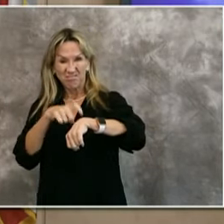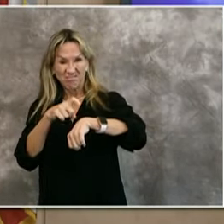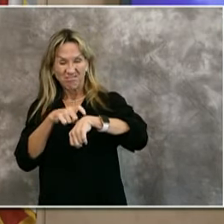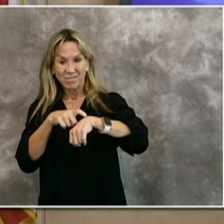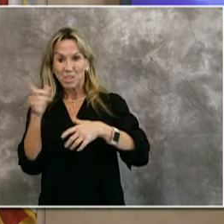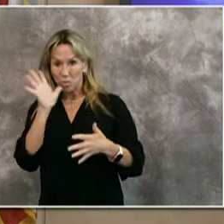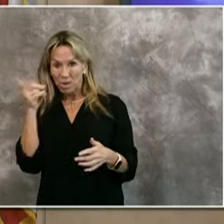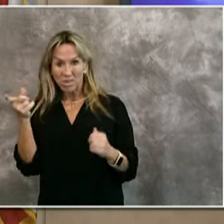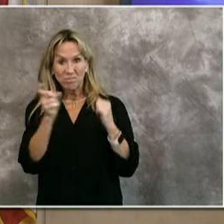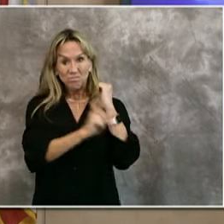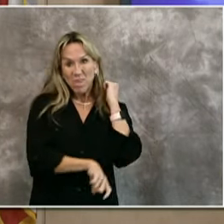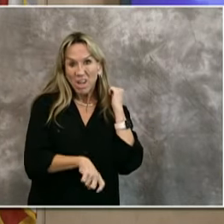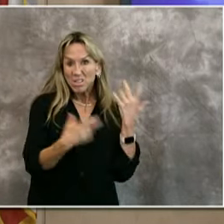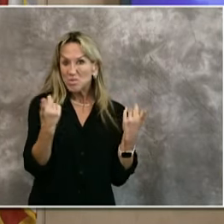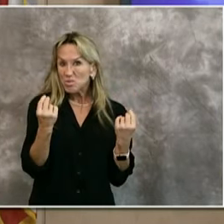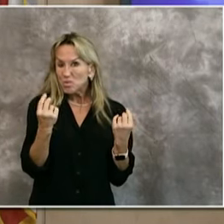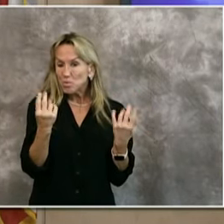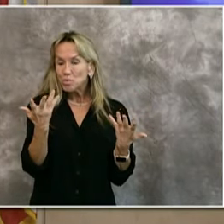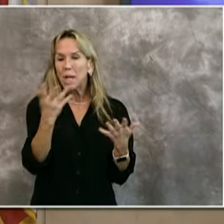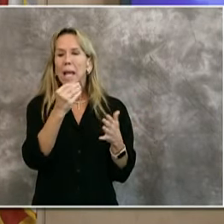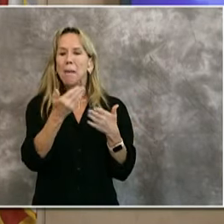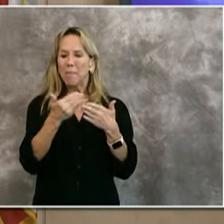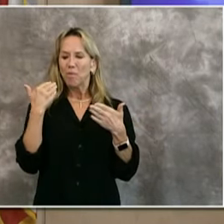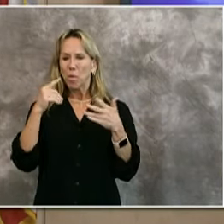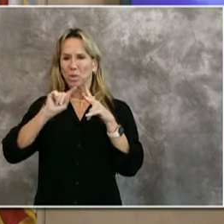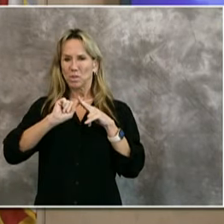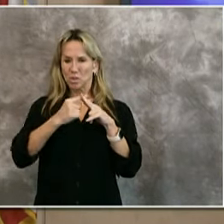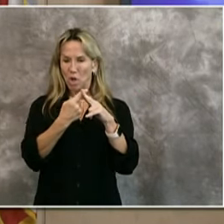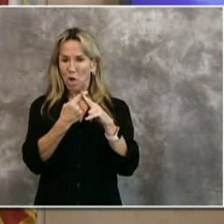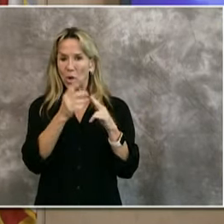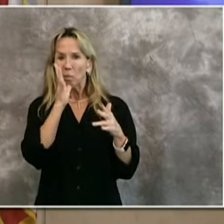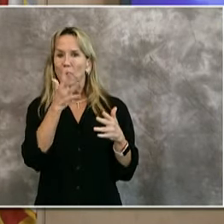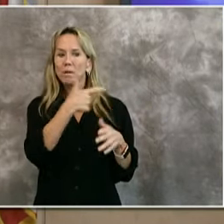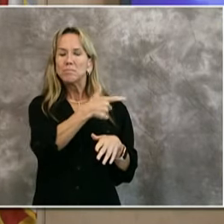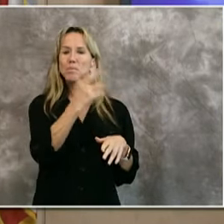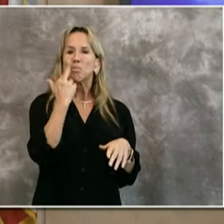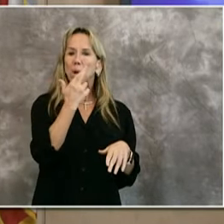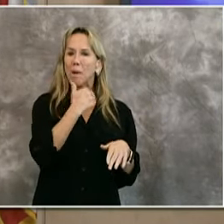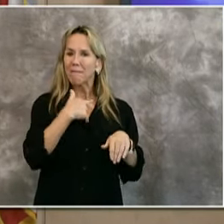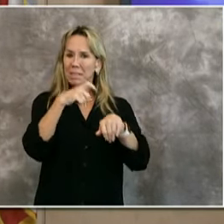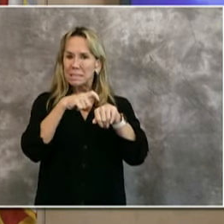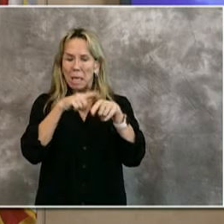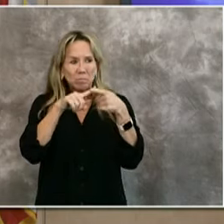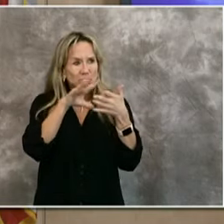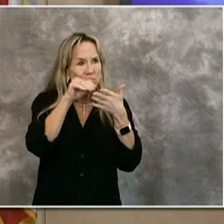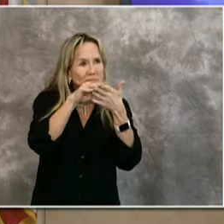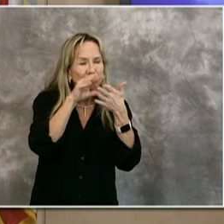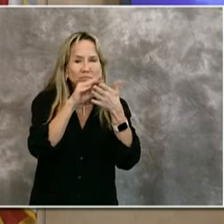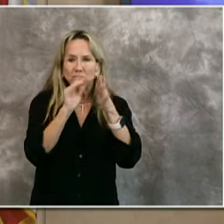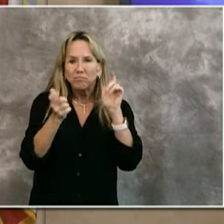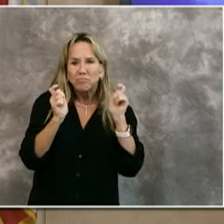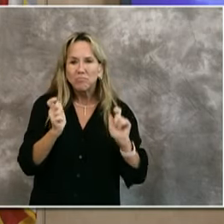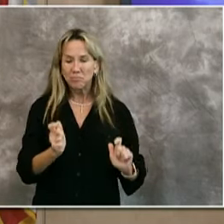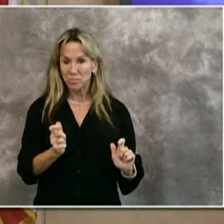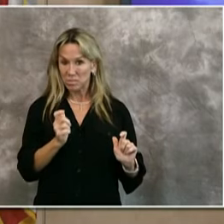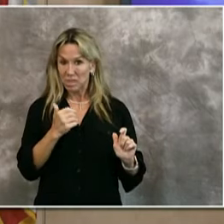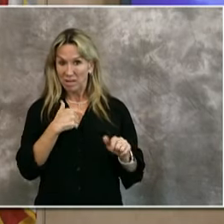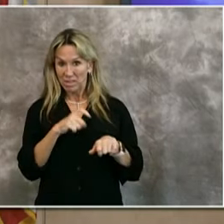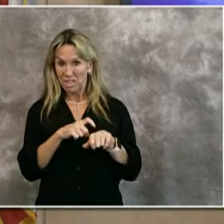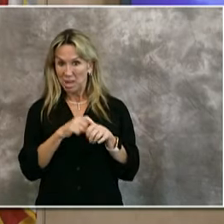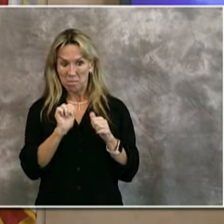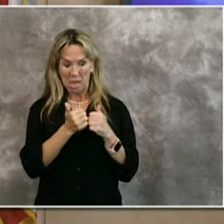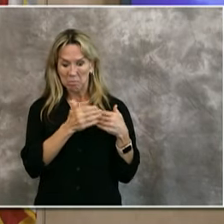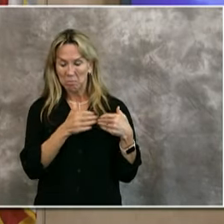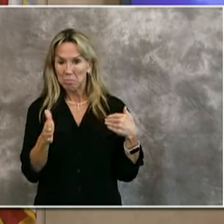be an education period for restaurants before the enforcement begins? And if so, how long will that education period be? And then I have